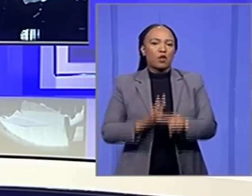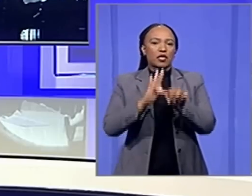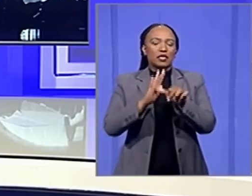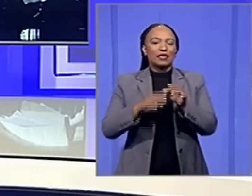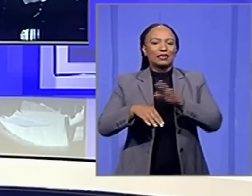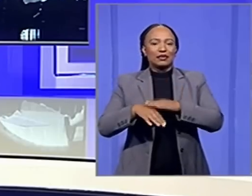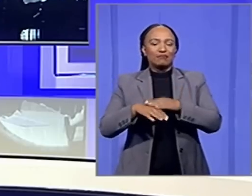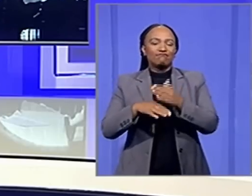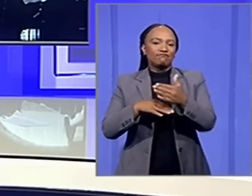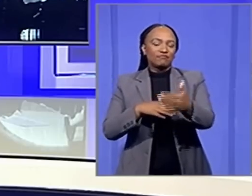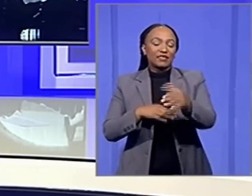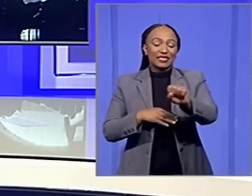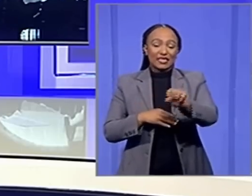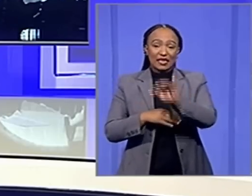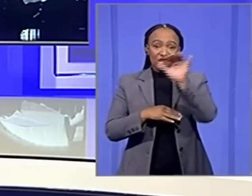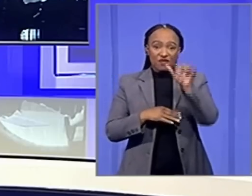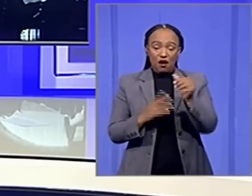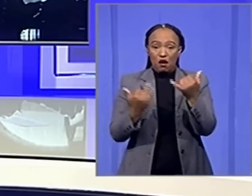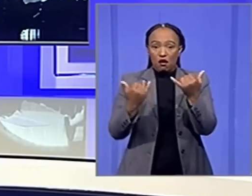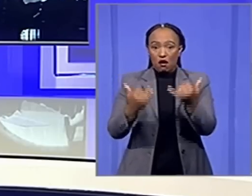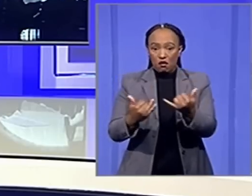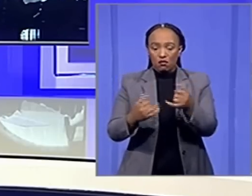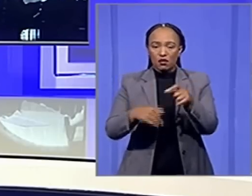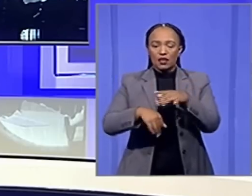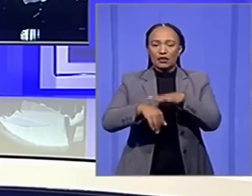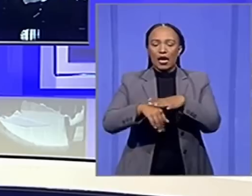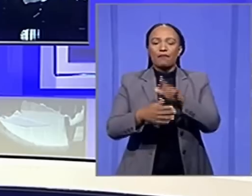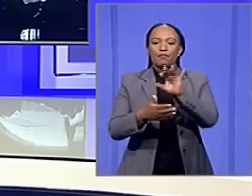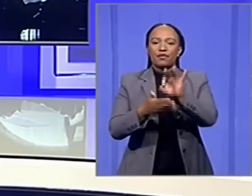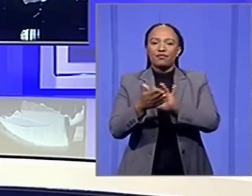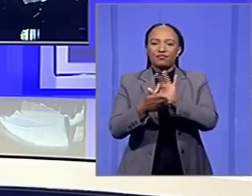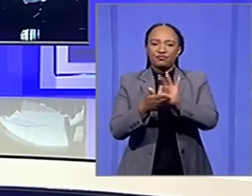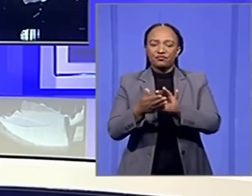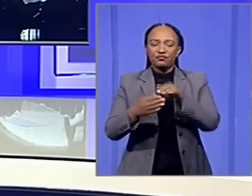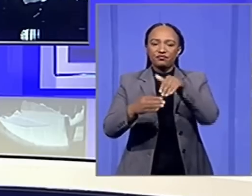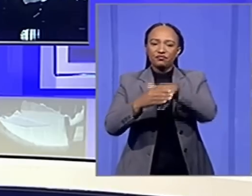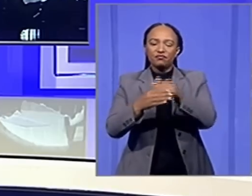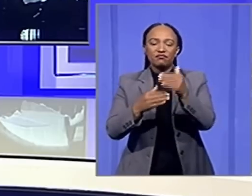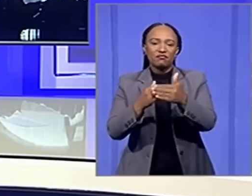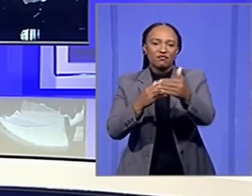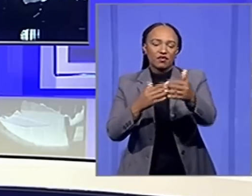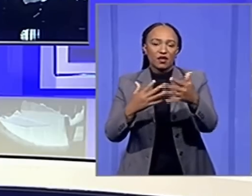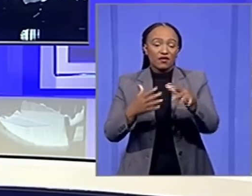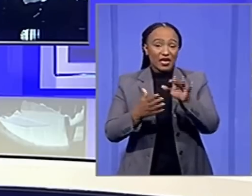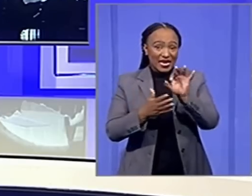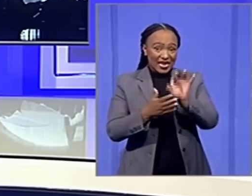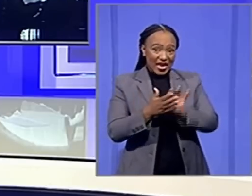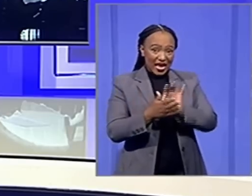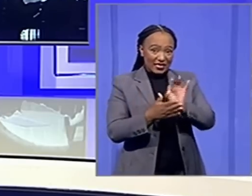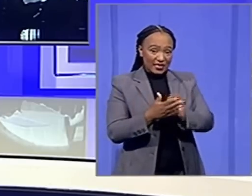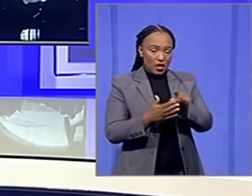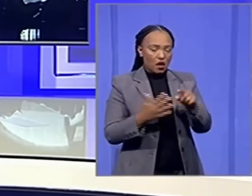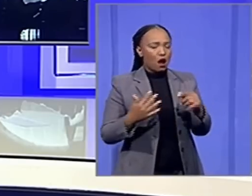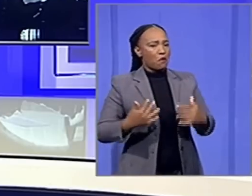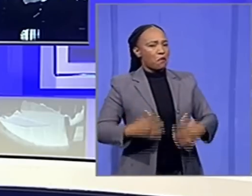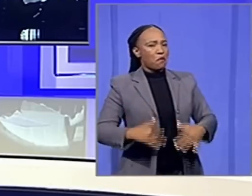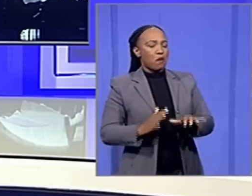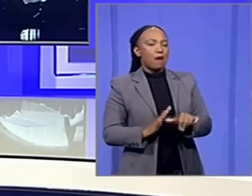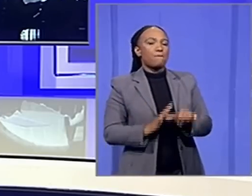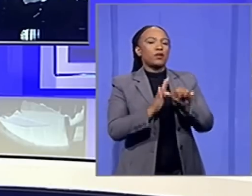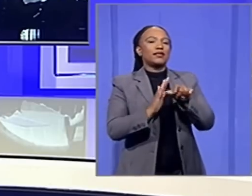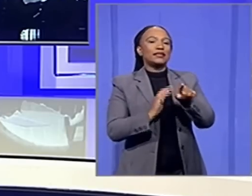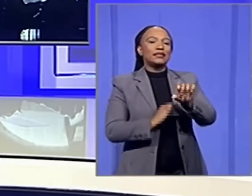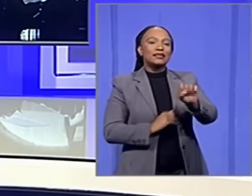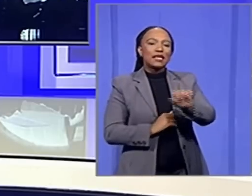eo Afrika Borwa e lebileng dikgethong tse akaretsang tsa naha dikgetho tsena di nkuwa di le bohlokwa kwano Afrika Borwa le lefatshe